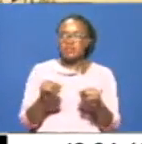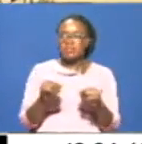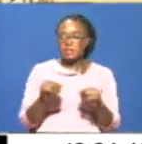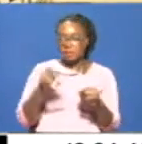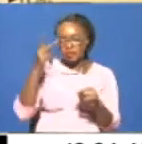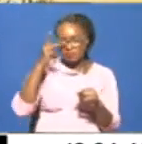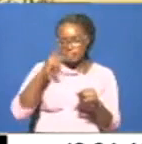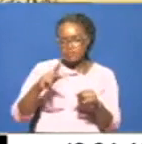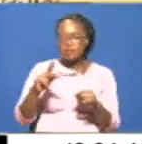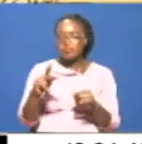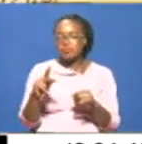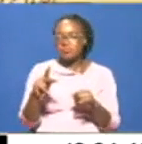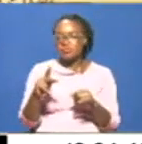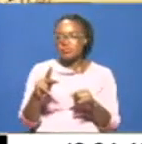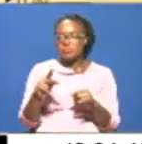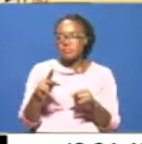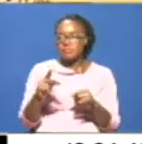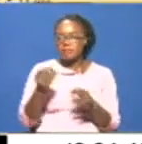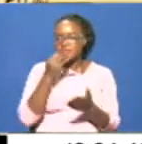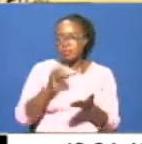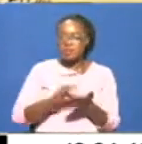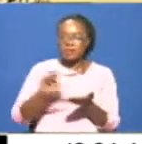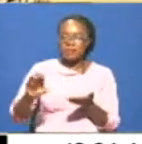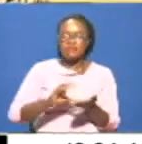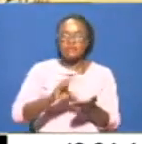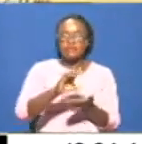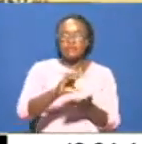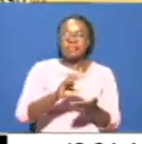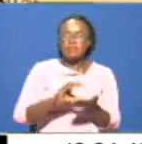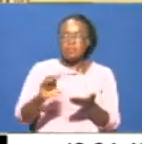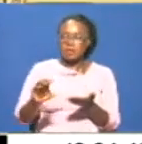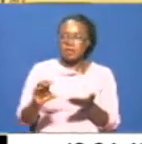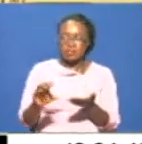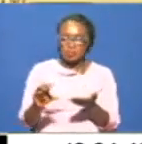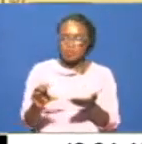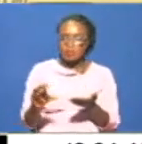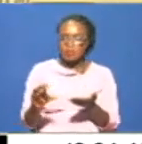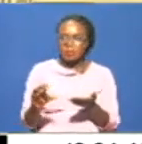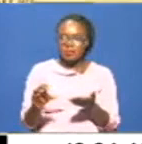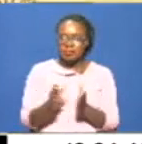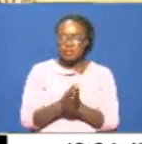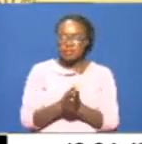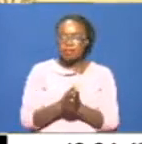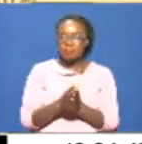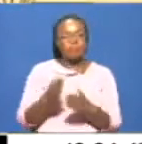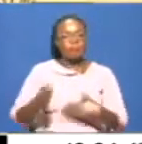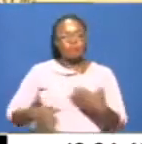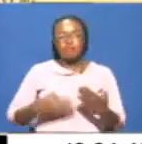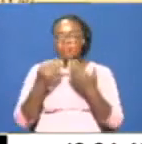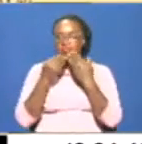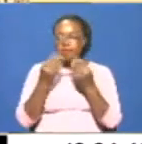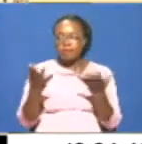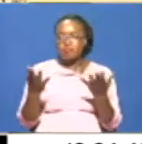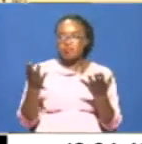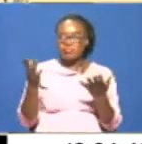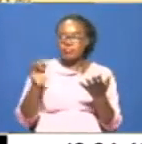shift of food distribution to cash transfer. So I'm pleased to announce that we have